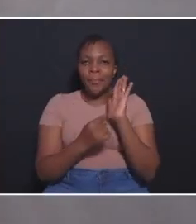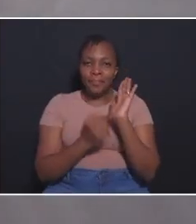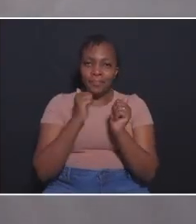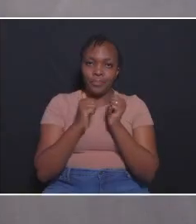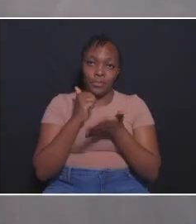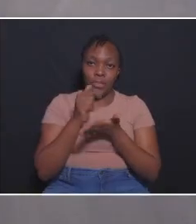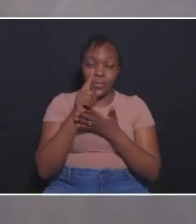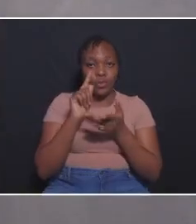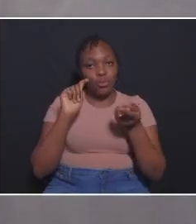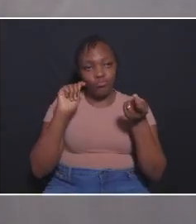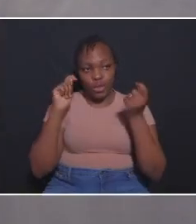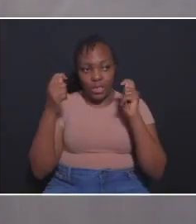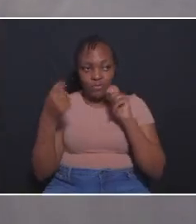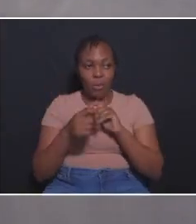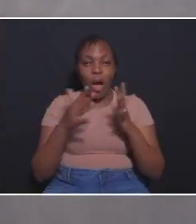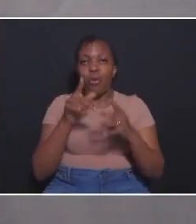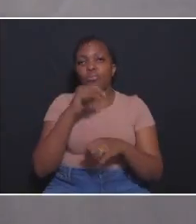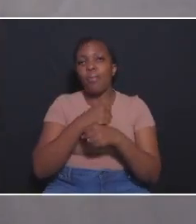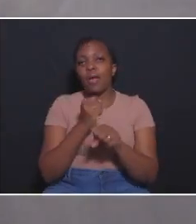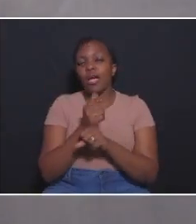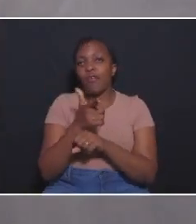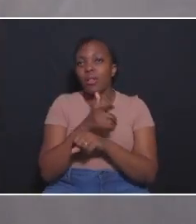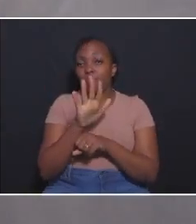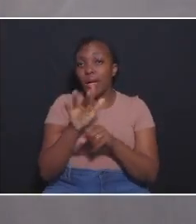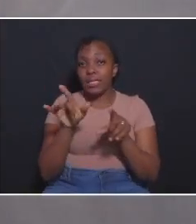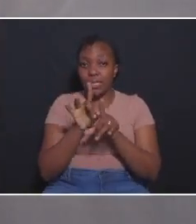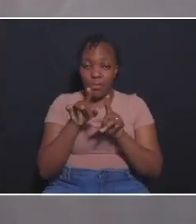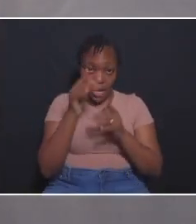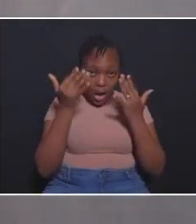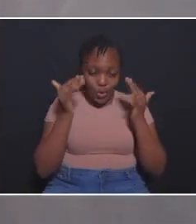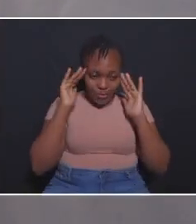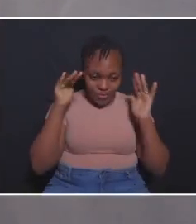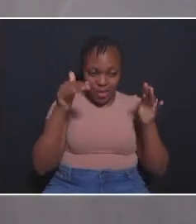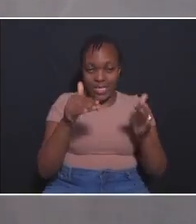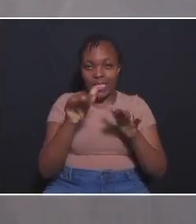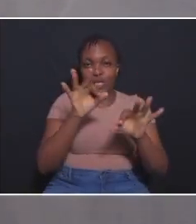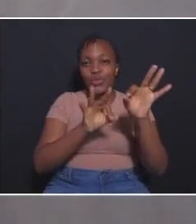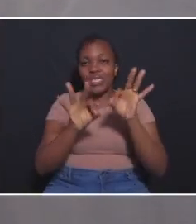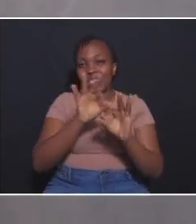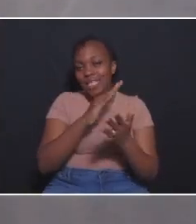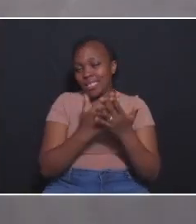transform how you make your films and how you now pay attention to sound design. Have a great rest of the day.